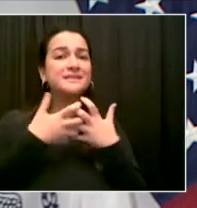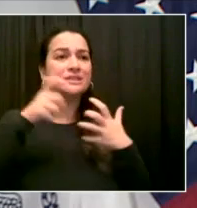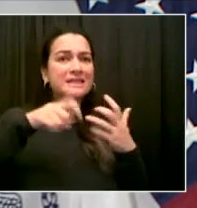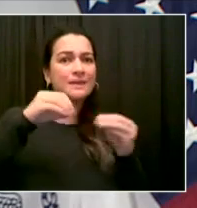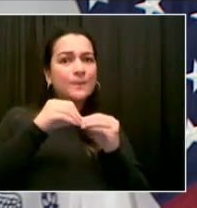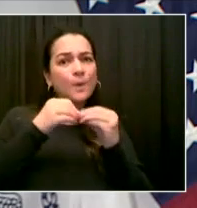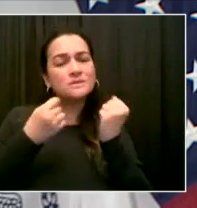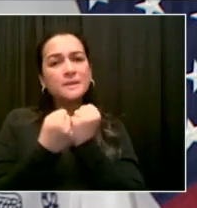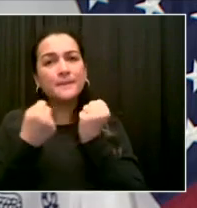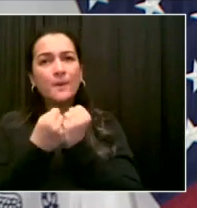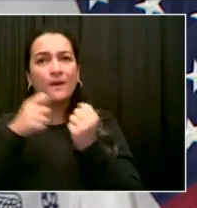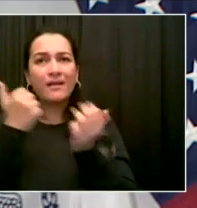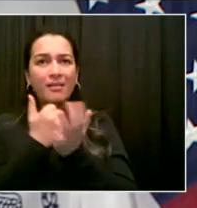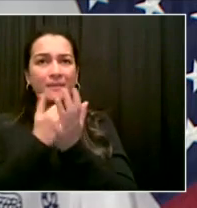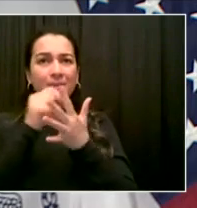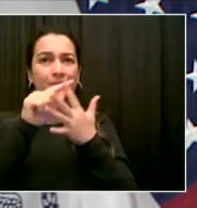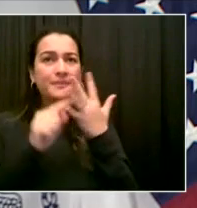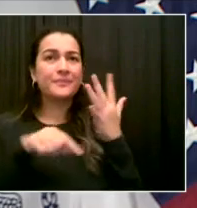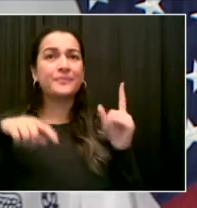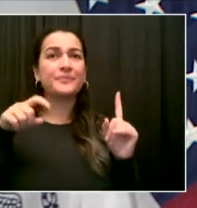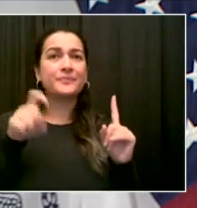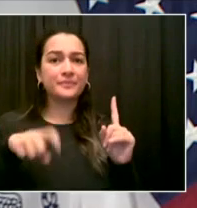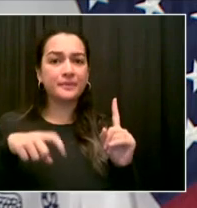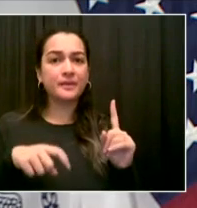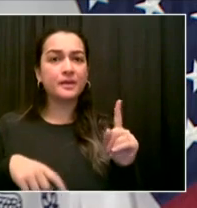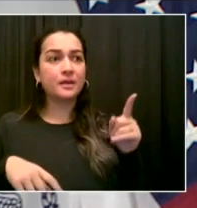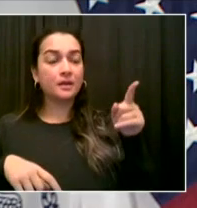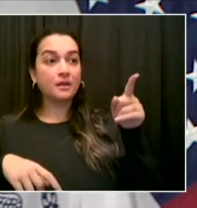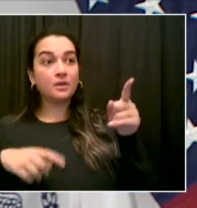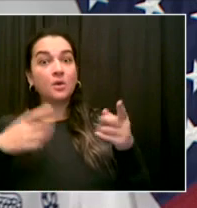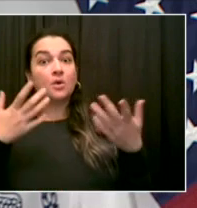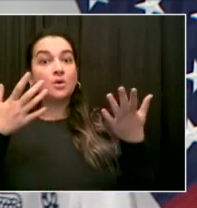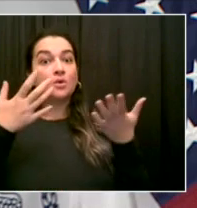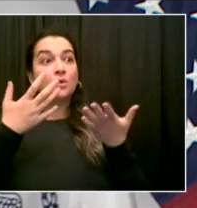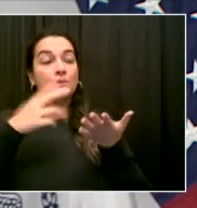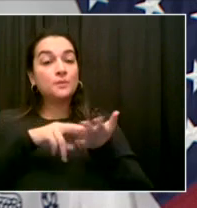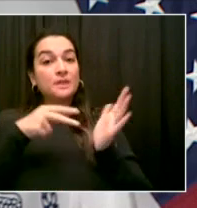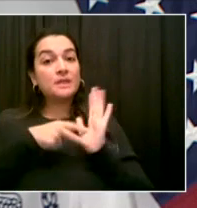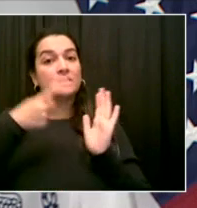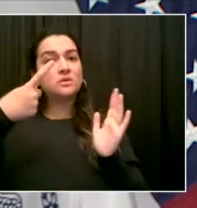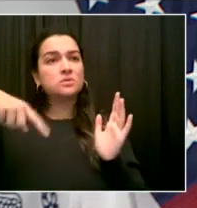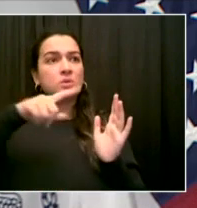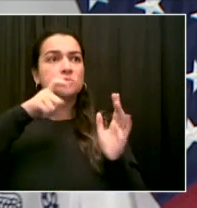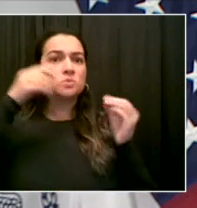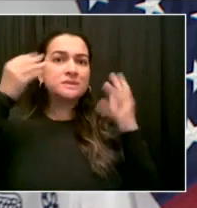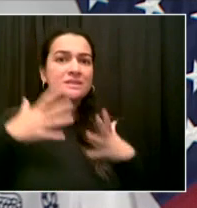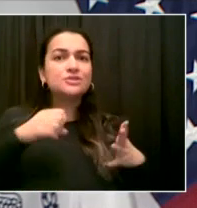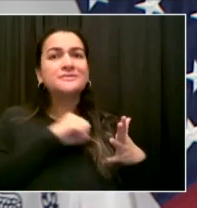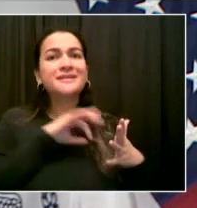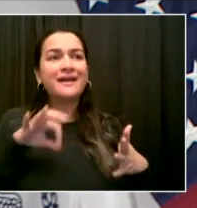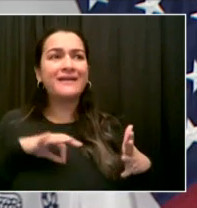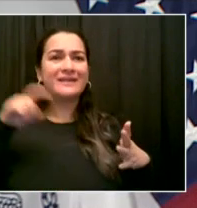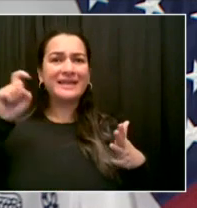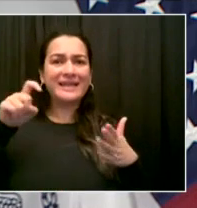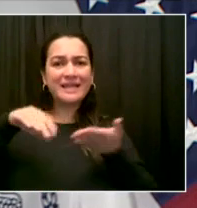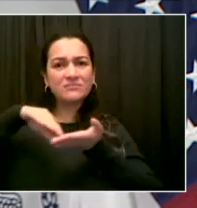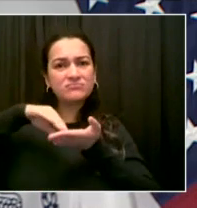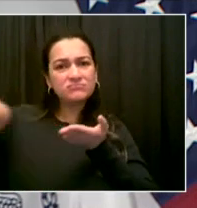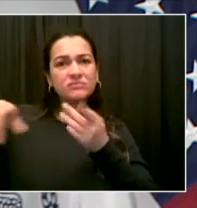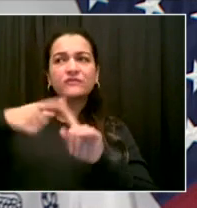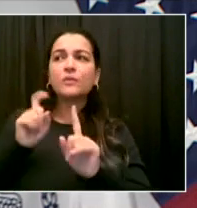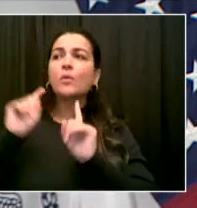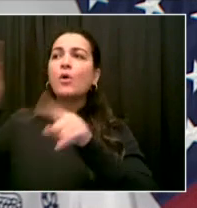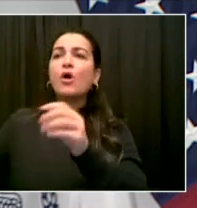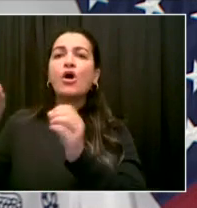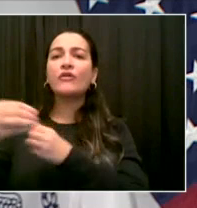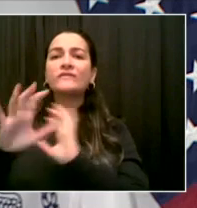And are they working more effectively in person, or could they work just as effectively at home? There's